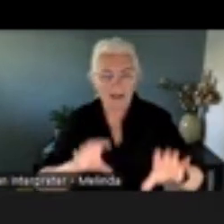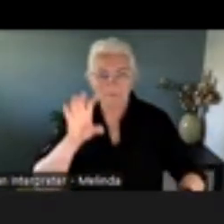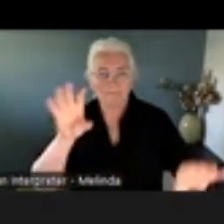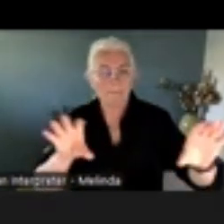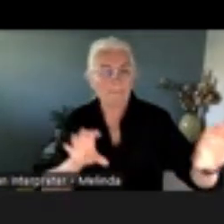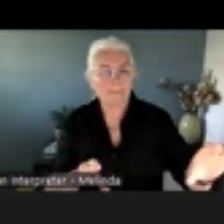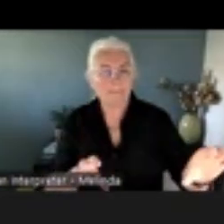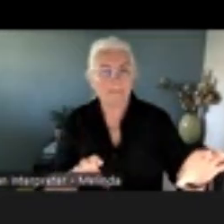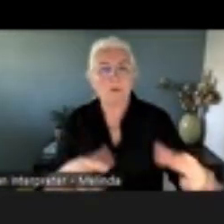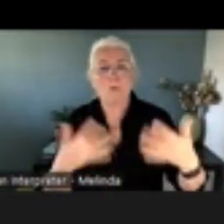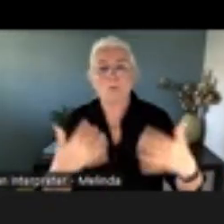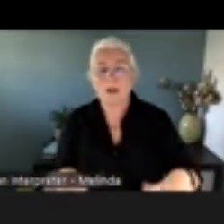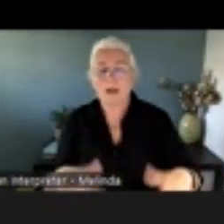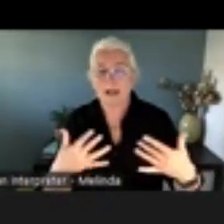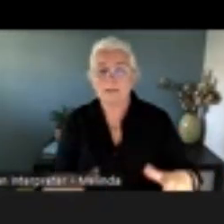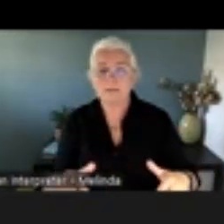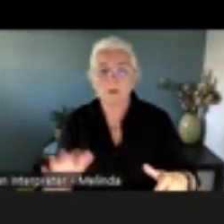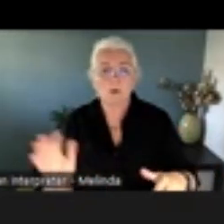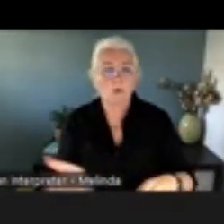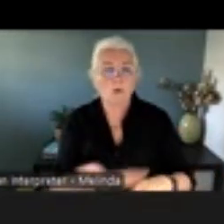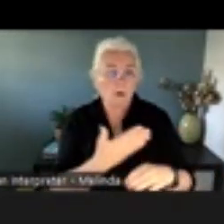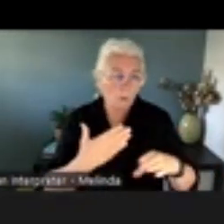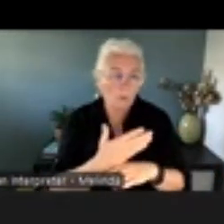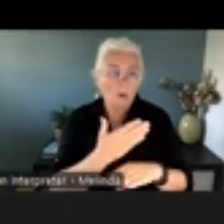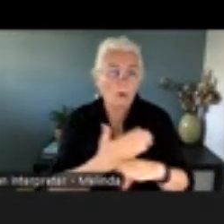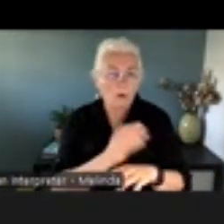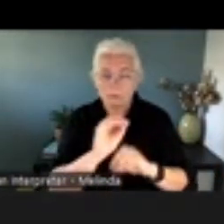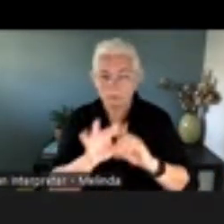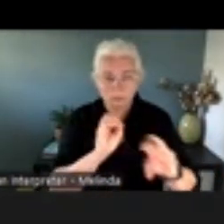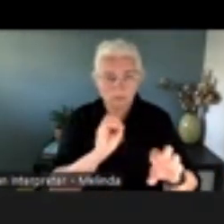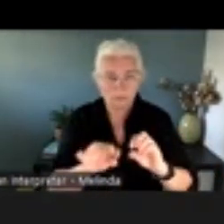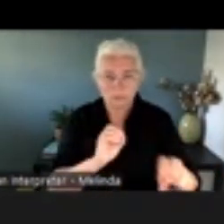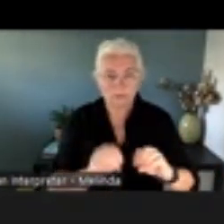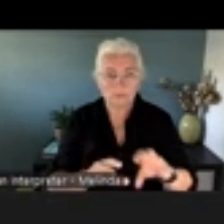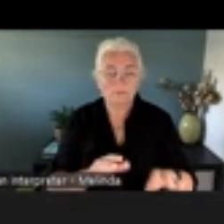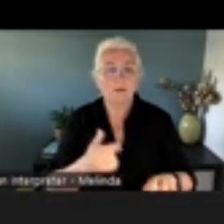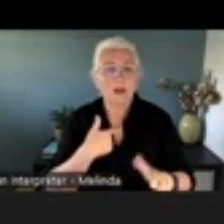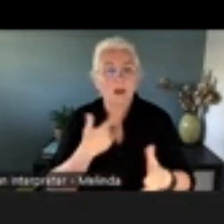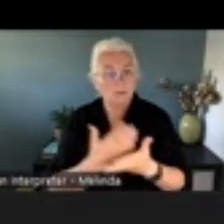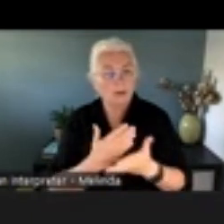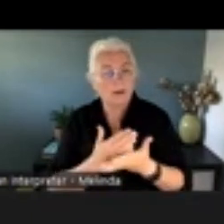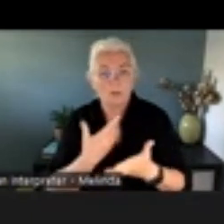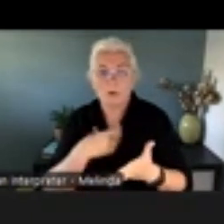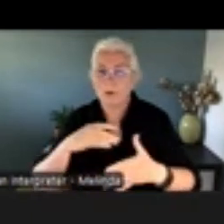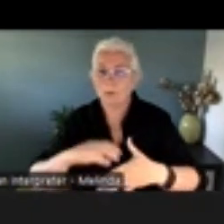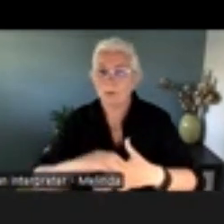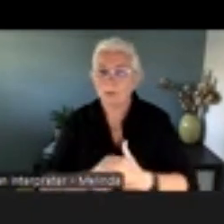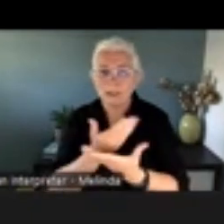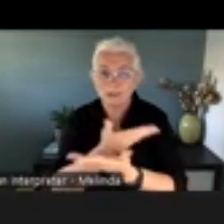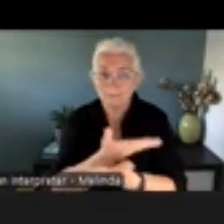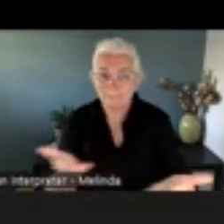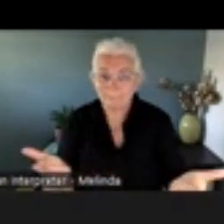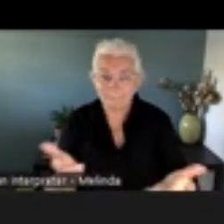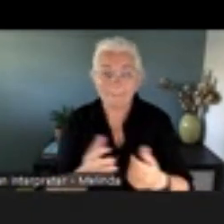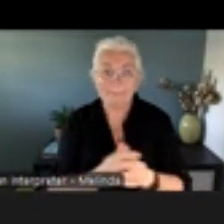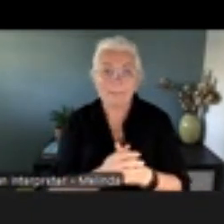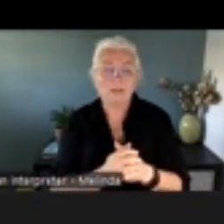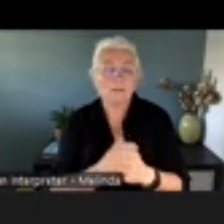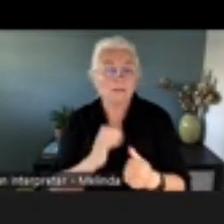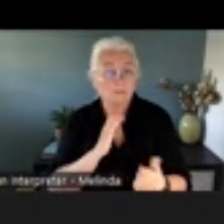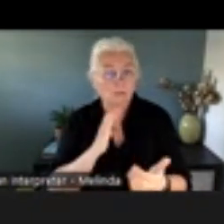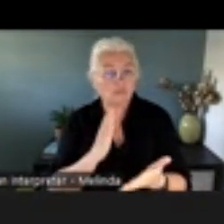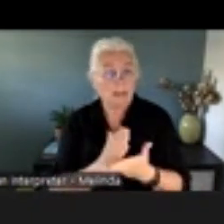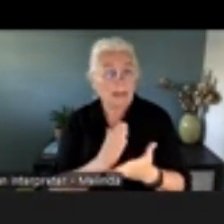is substantial, all of the work that they've put into it. And I really want to appreciate that because we really, really